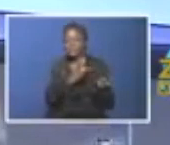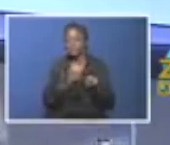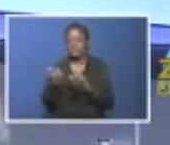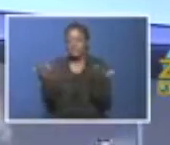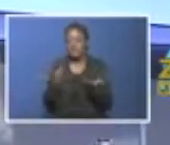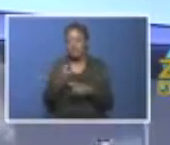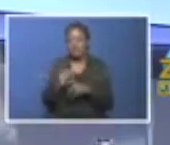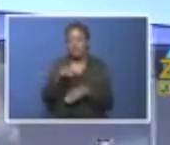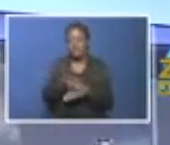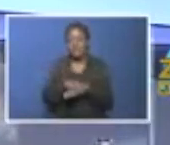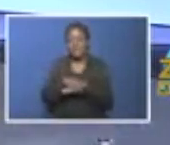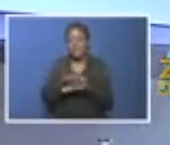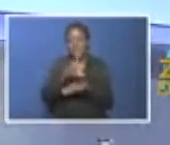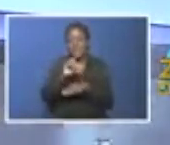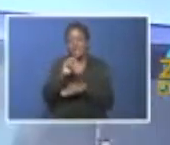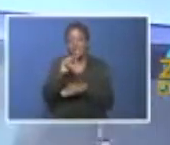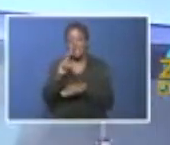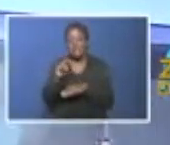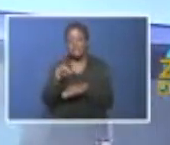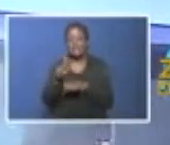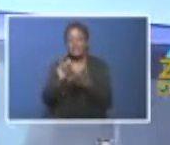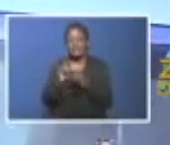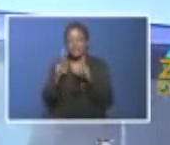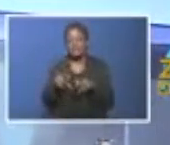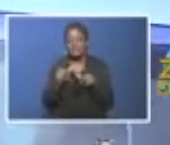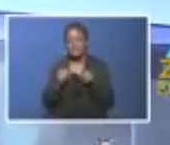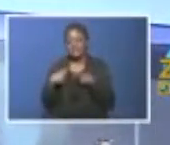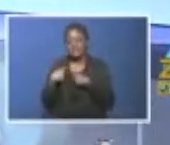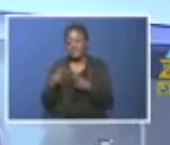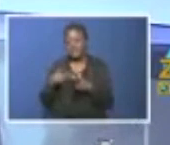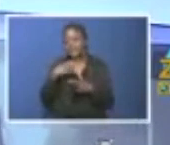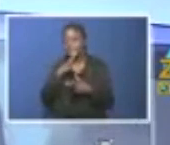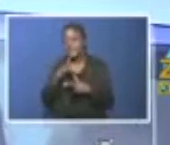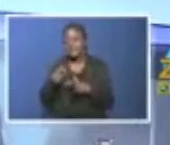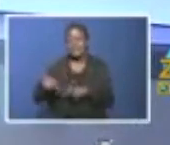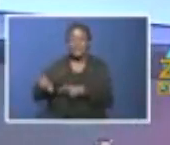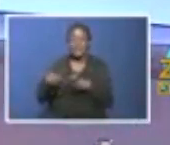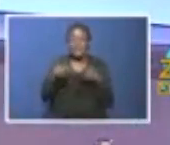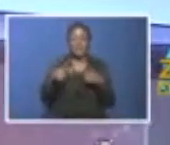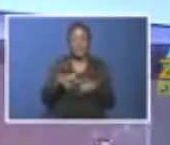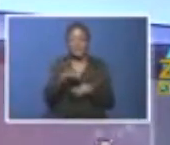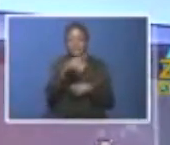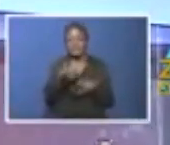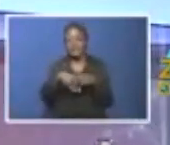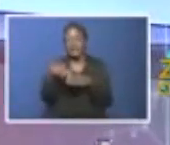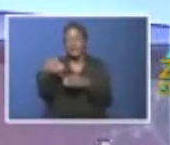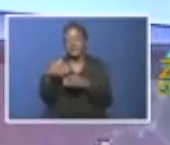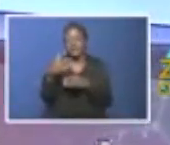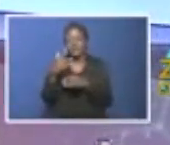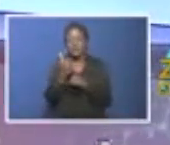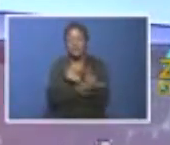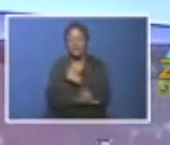London. However, that case has since been airlifted out the country. Here's the details Minister of Health and Wellness, the Honorable